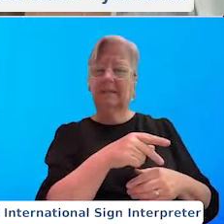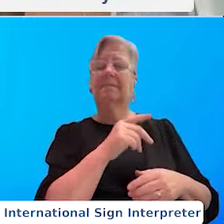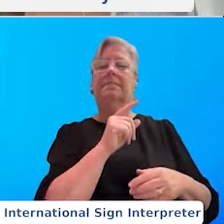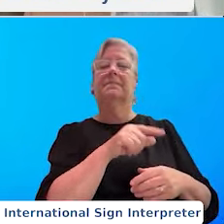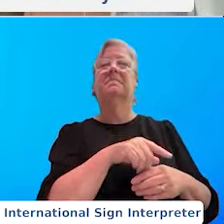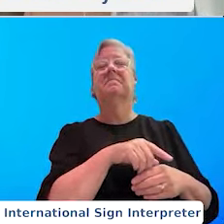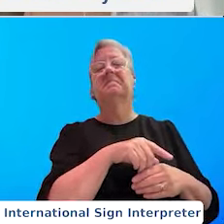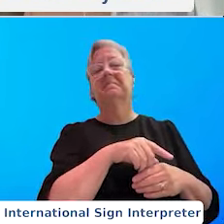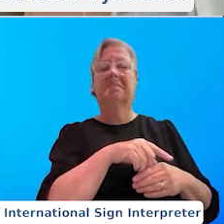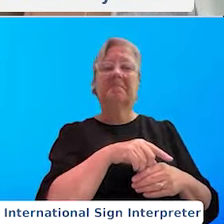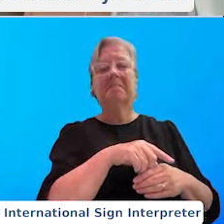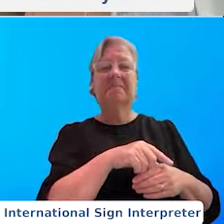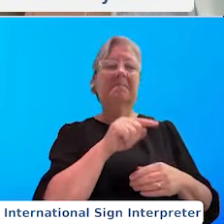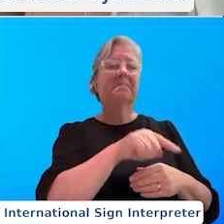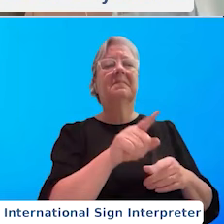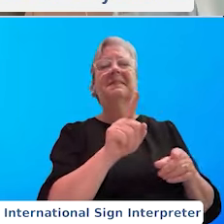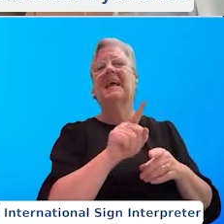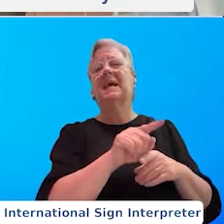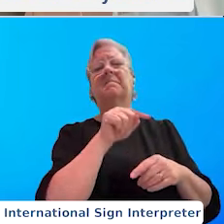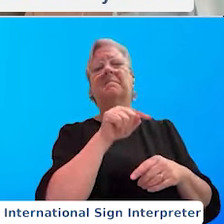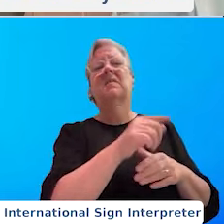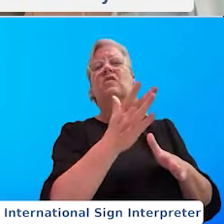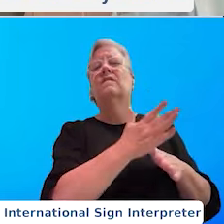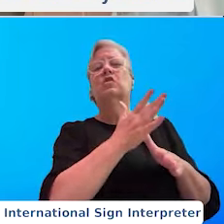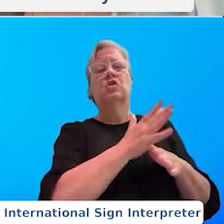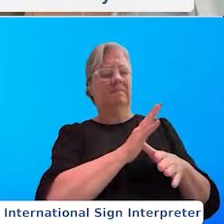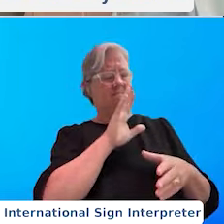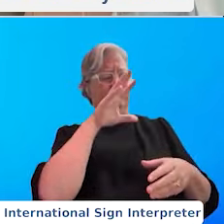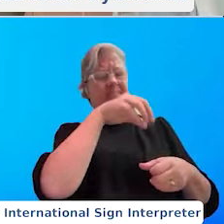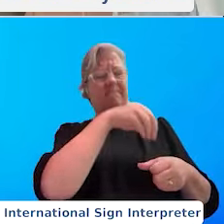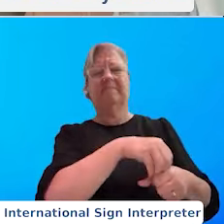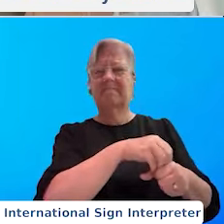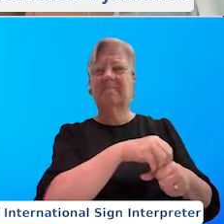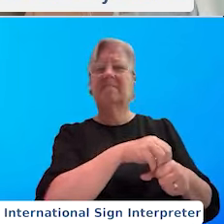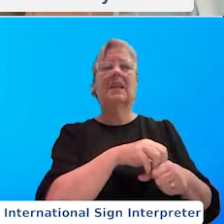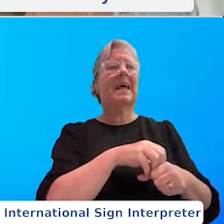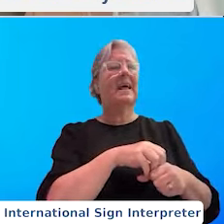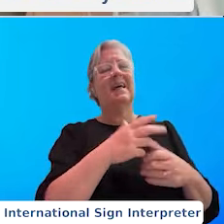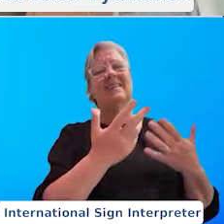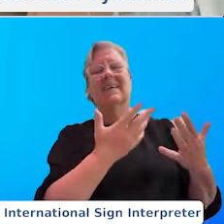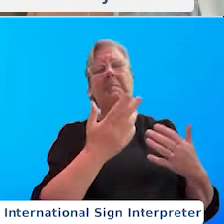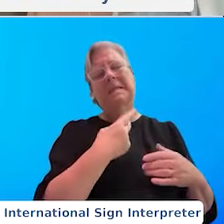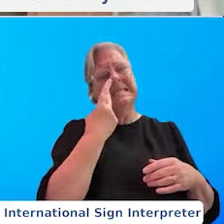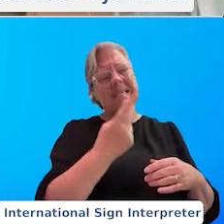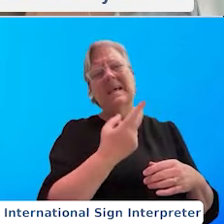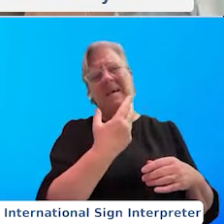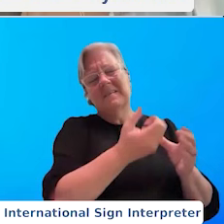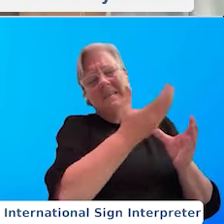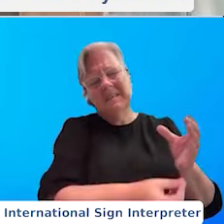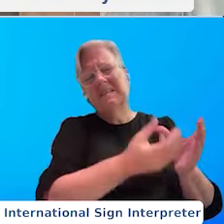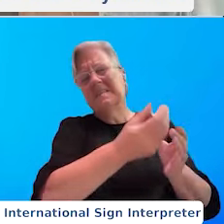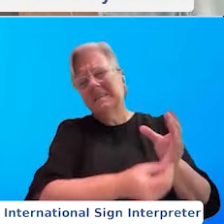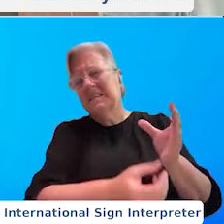categorize countries into 3 groups, which I'm going to refer back to a few times. Those that are spending less than